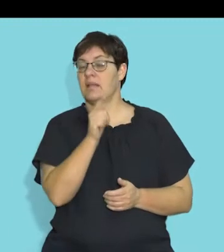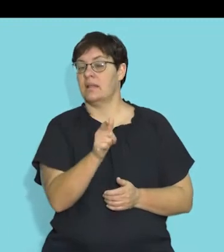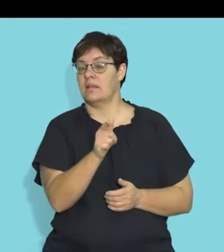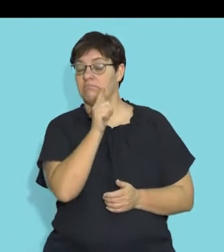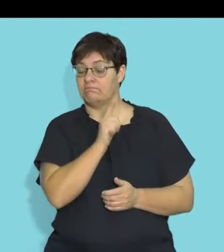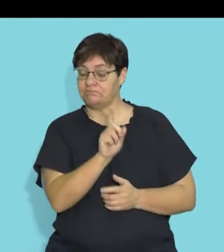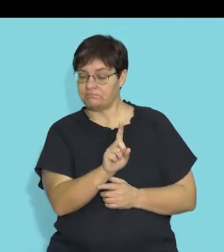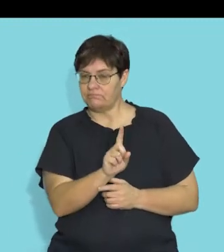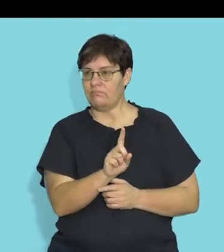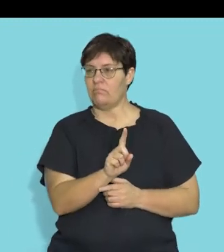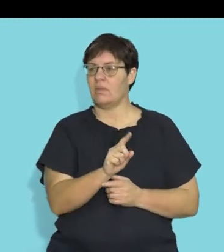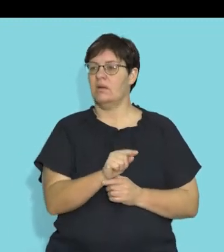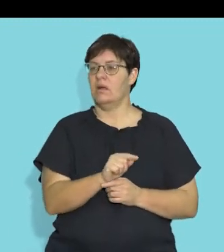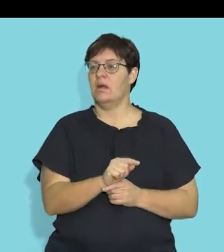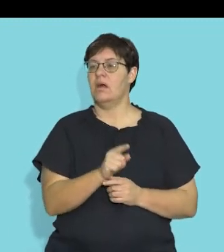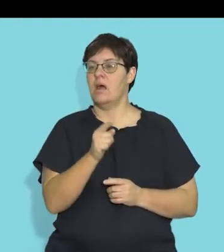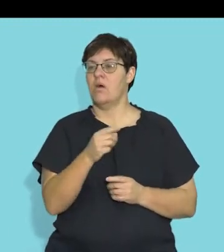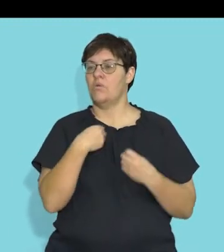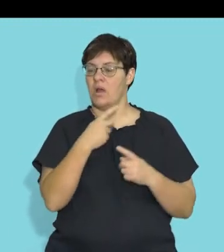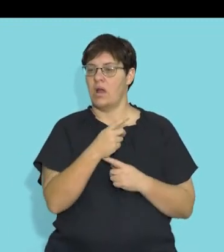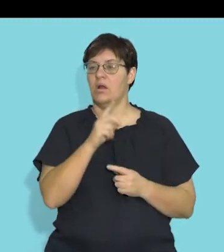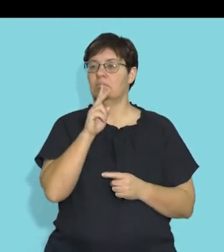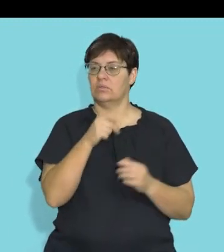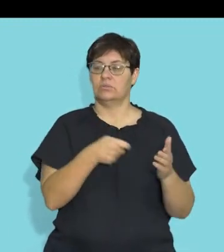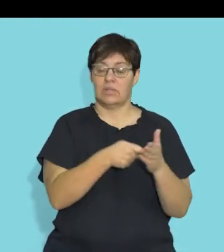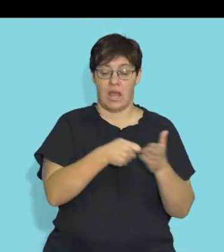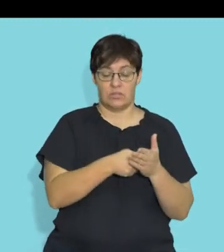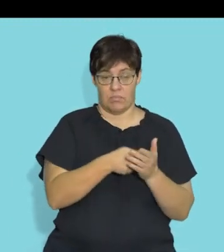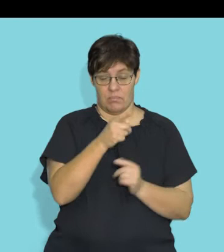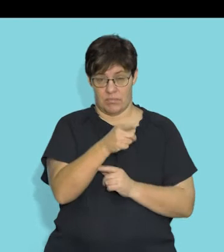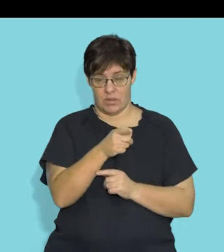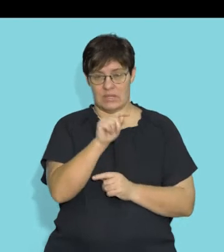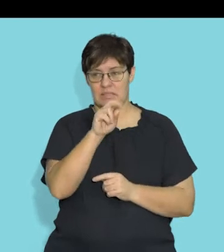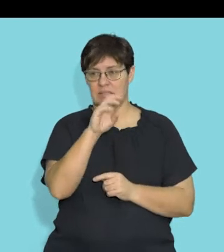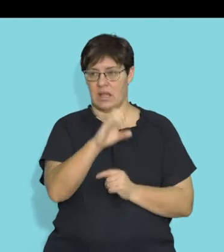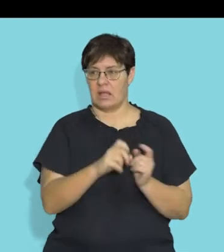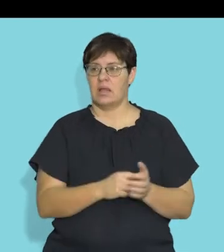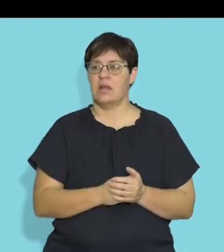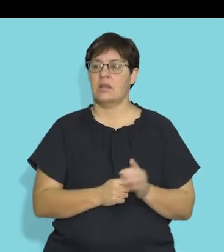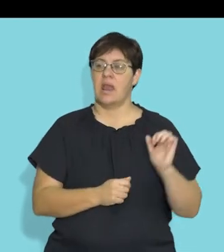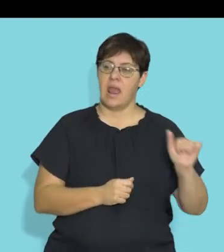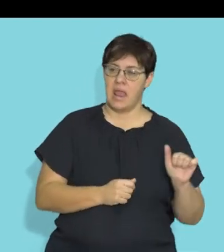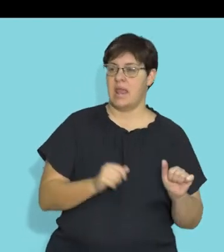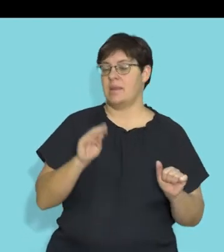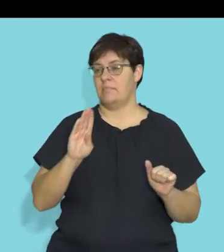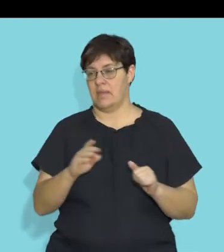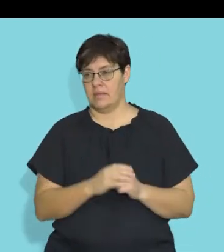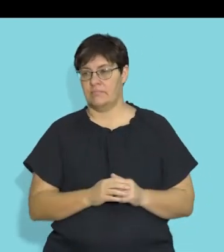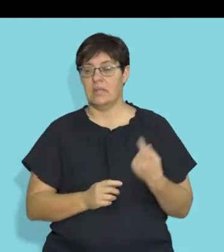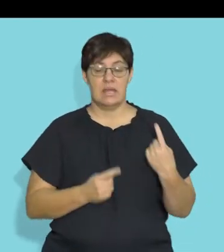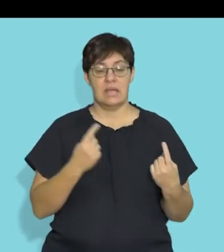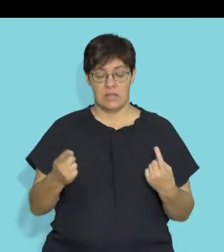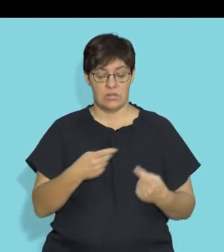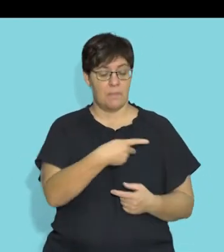They're telling you that Baker is the owner of 2 school tuck shops, Patty is the manager of shop A, and Benny is the manager of shop B.